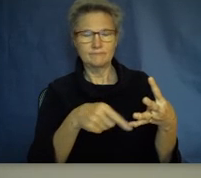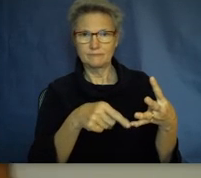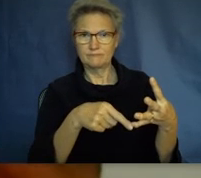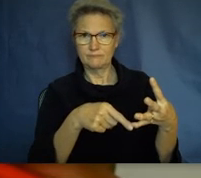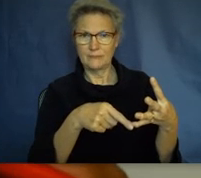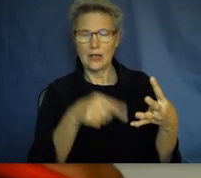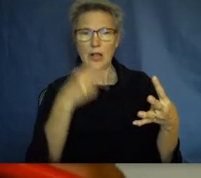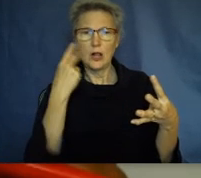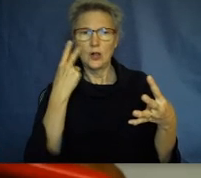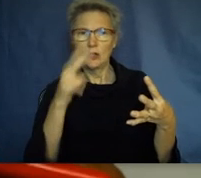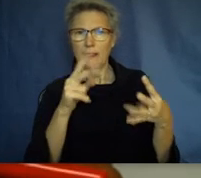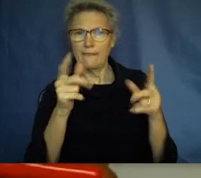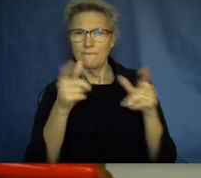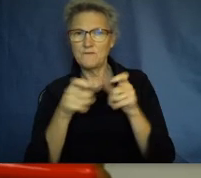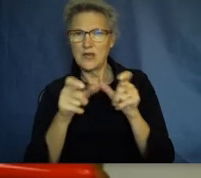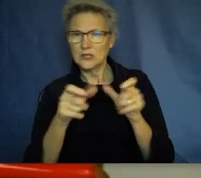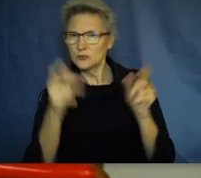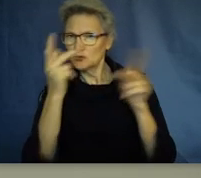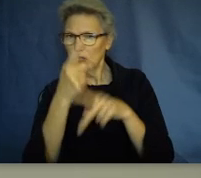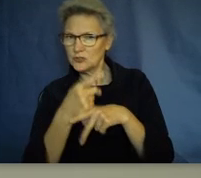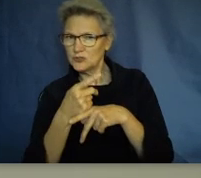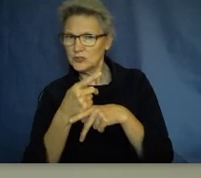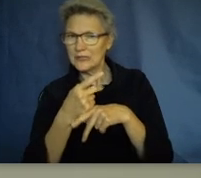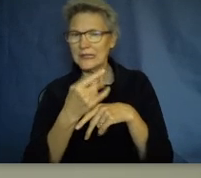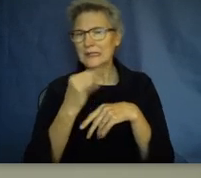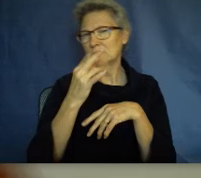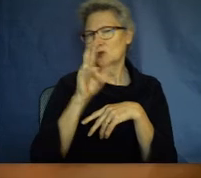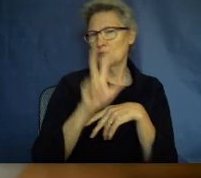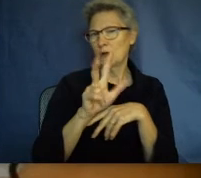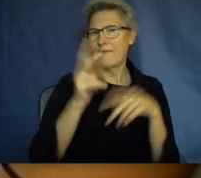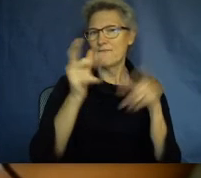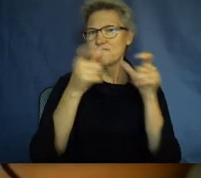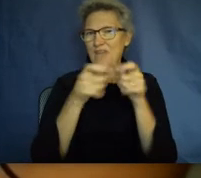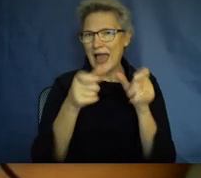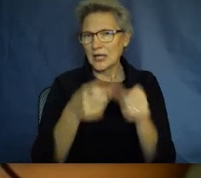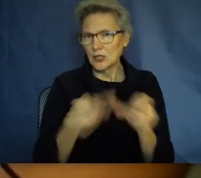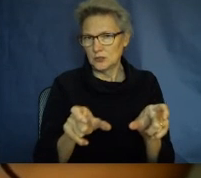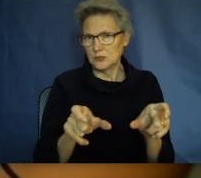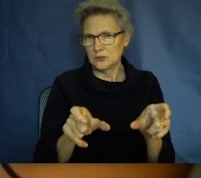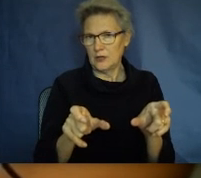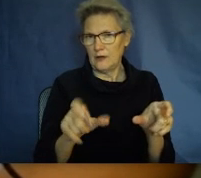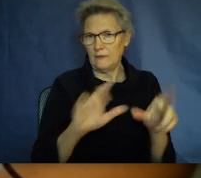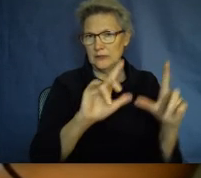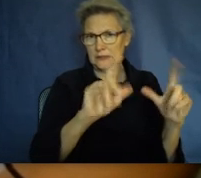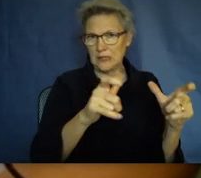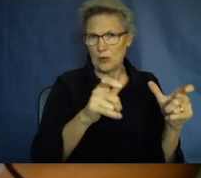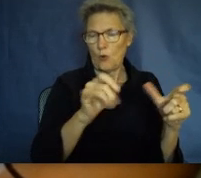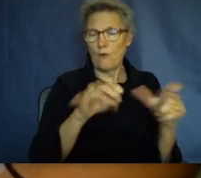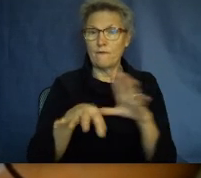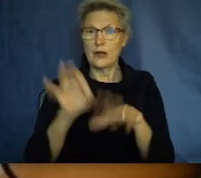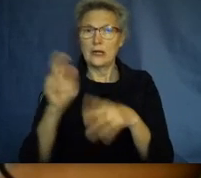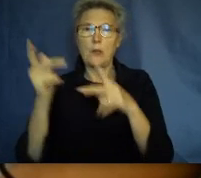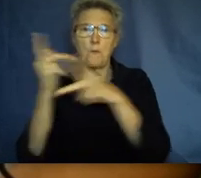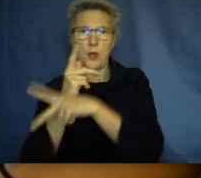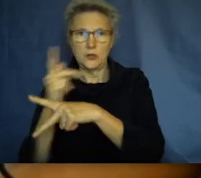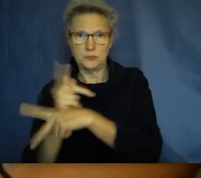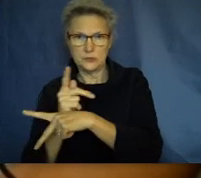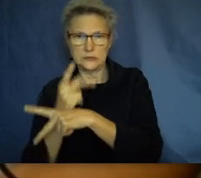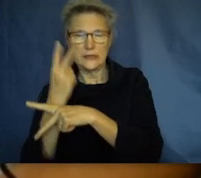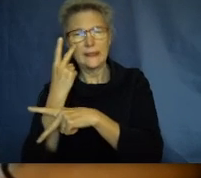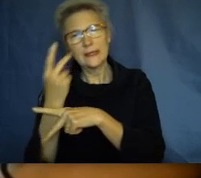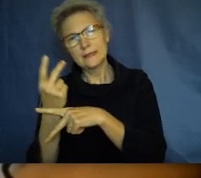strategy to think through, is 3 a factor of this total set, or is finding our multiples,